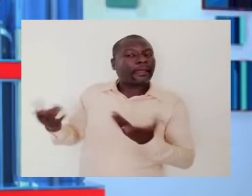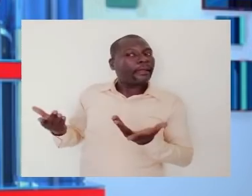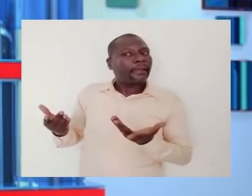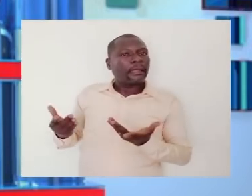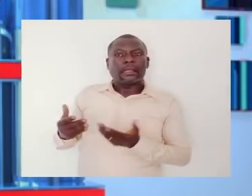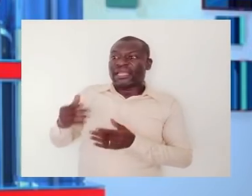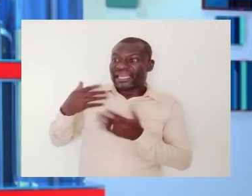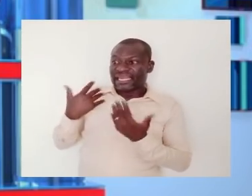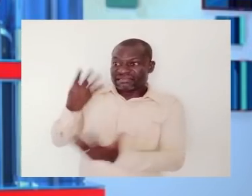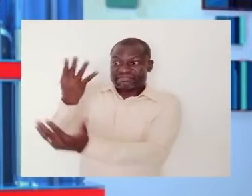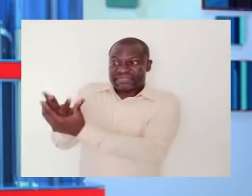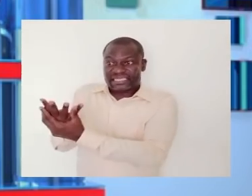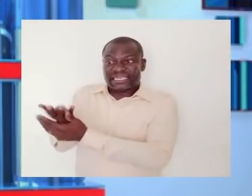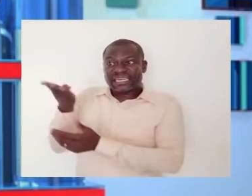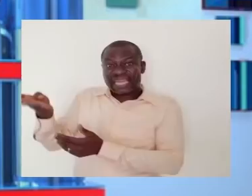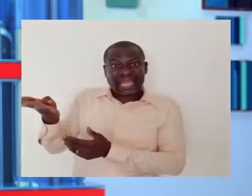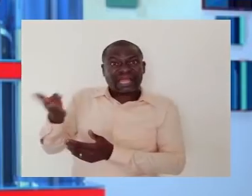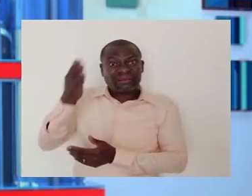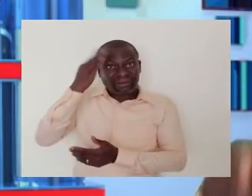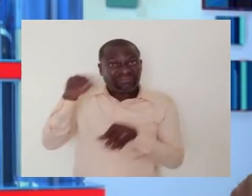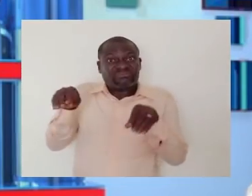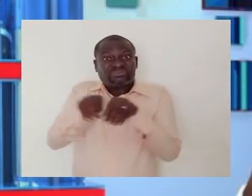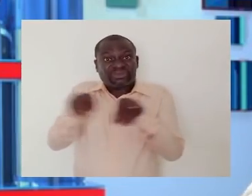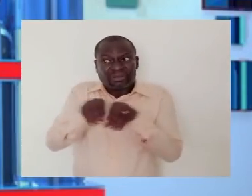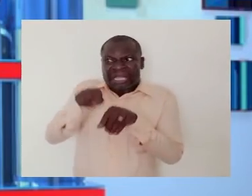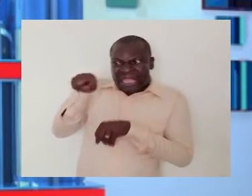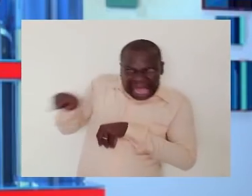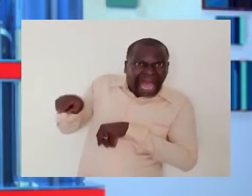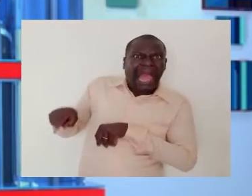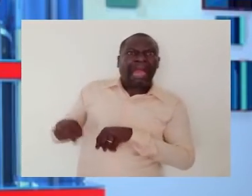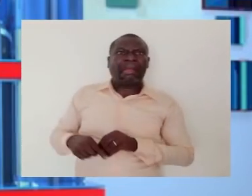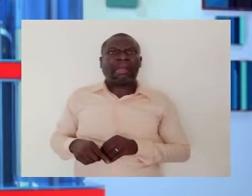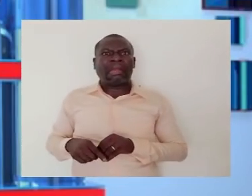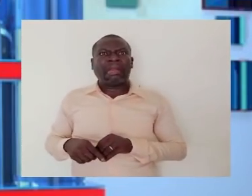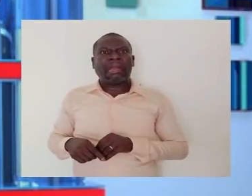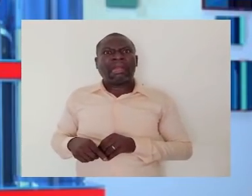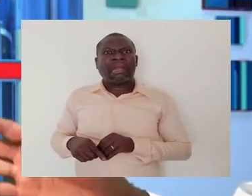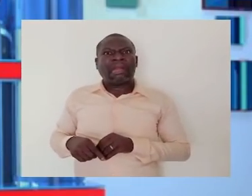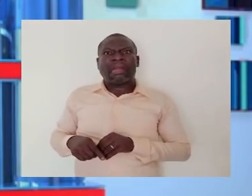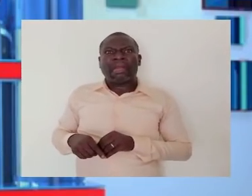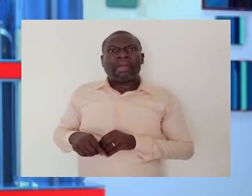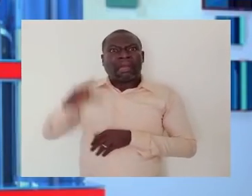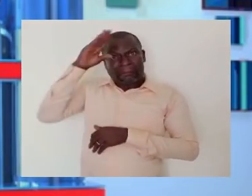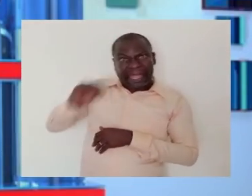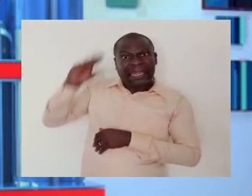awra ho samne se ye se na ye prison so kwa ememe ne meema da eno de je se